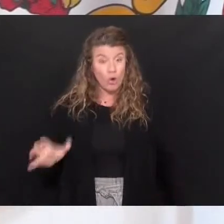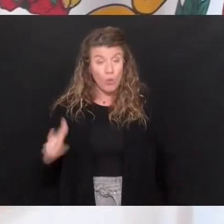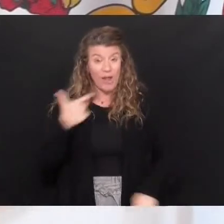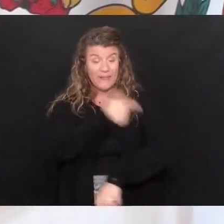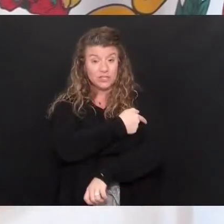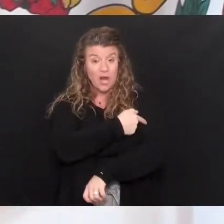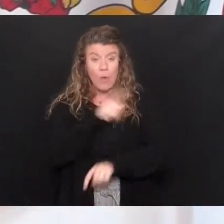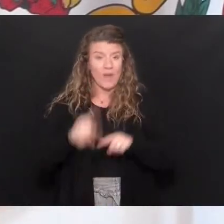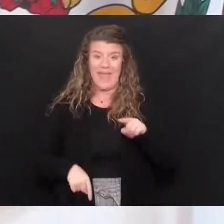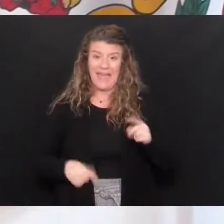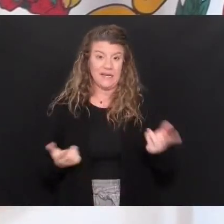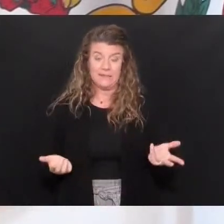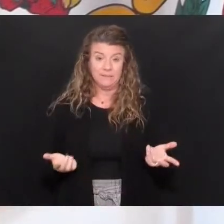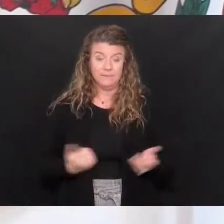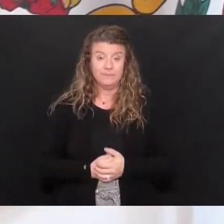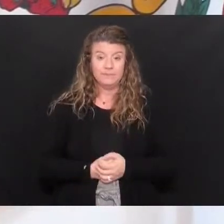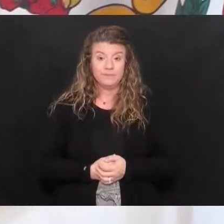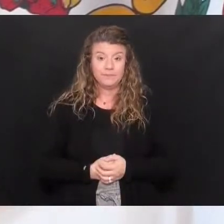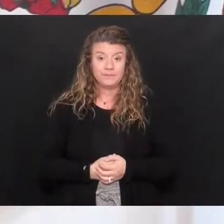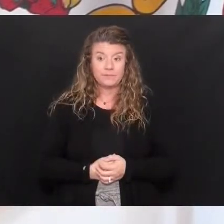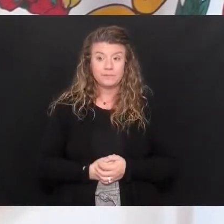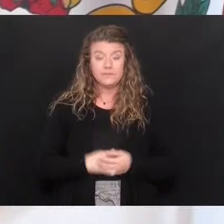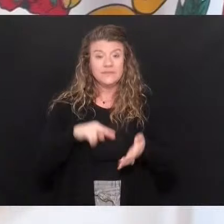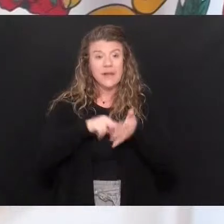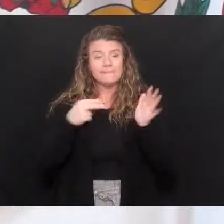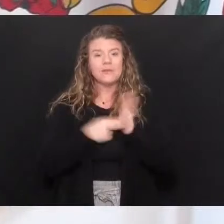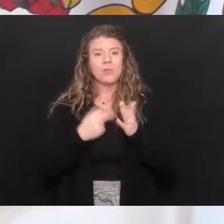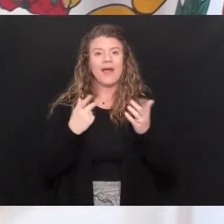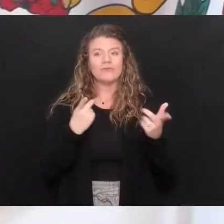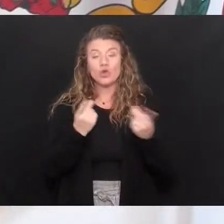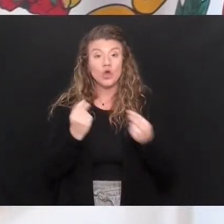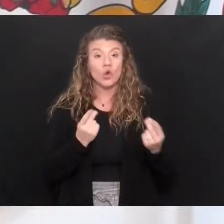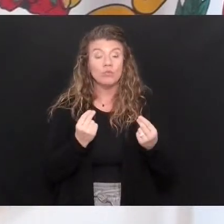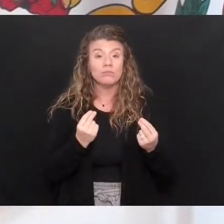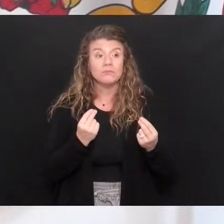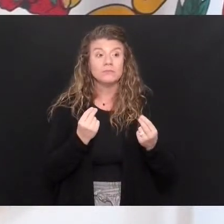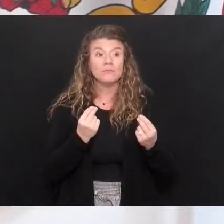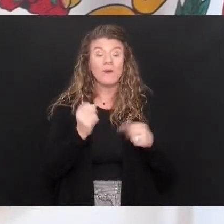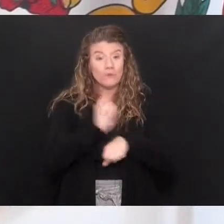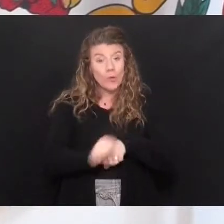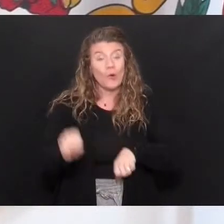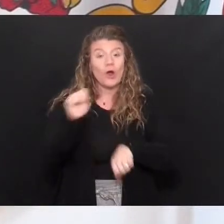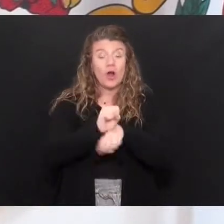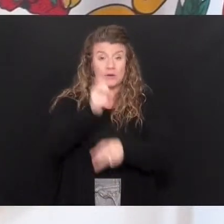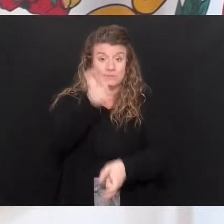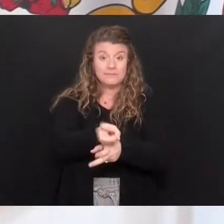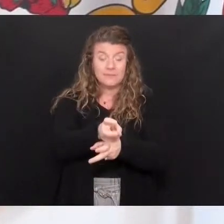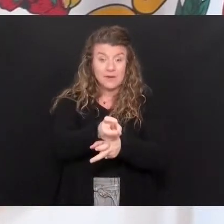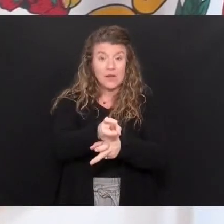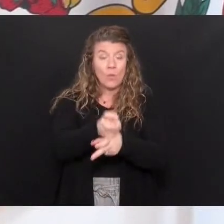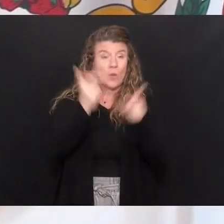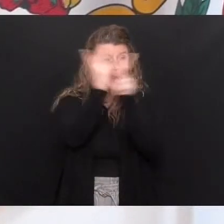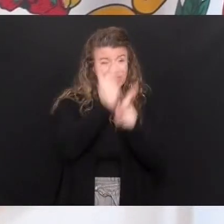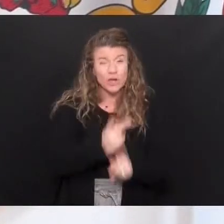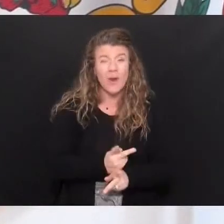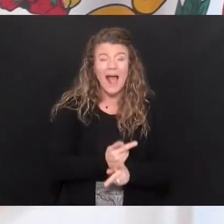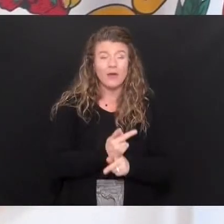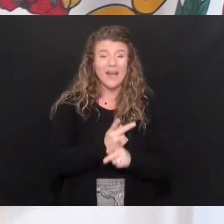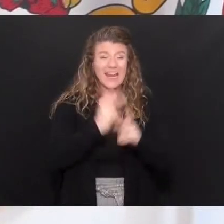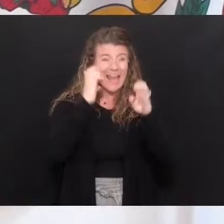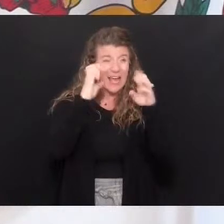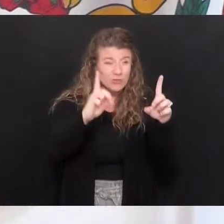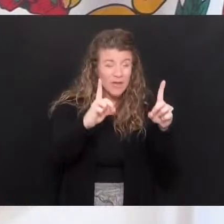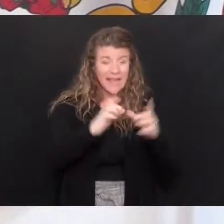the vaccine. So what do we have to do? We got to double down. We got to double down, and we got to work it. We